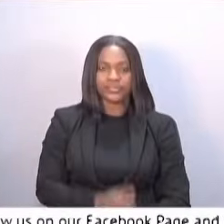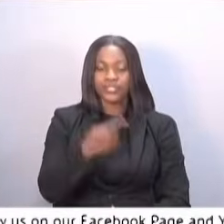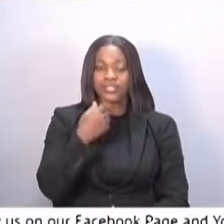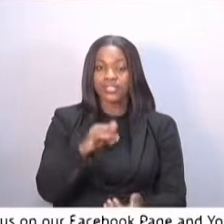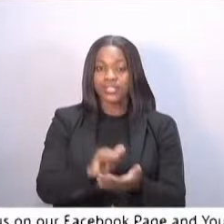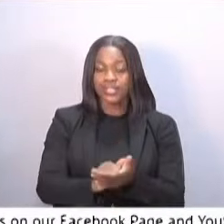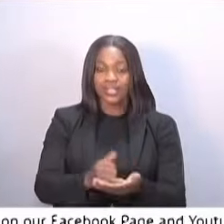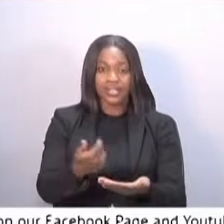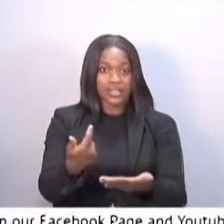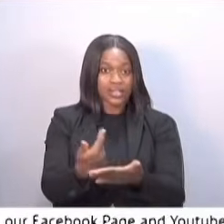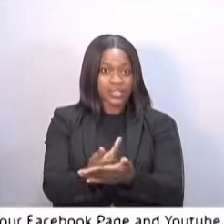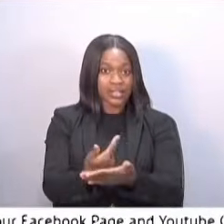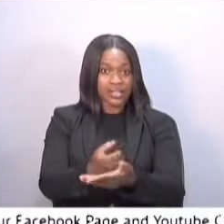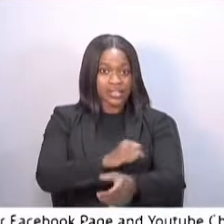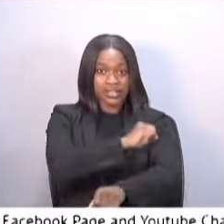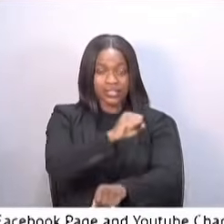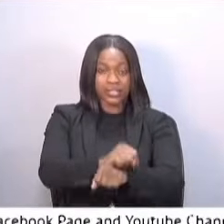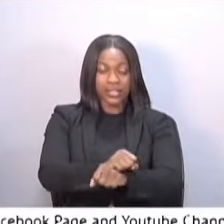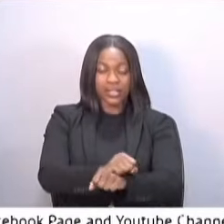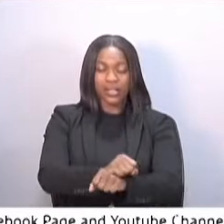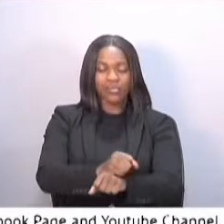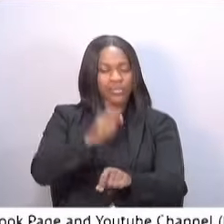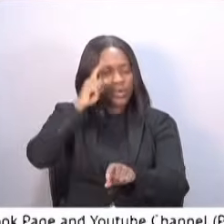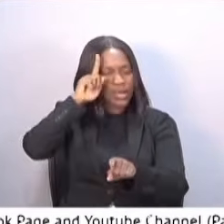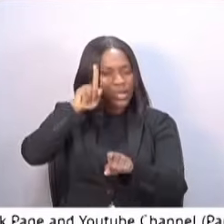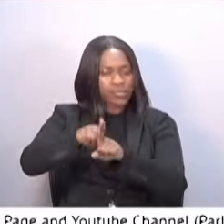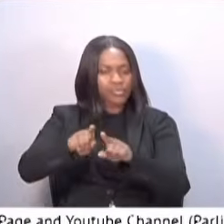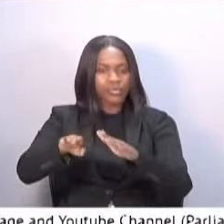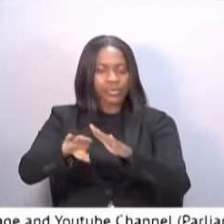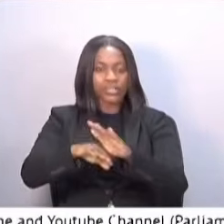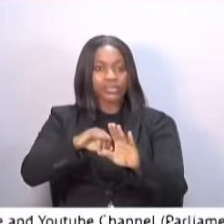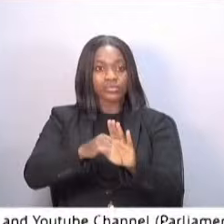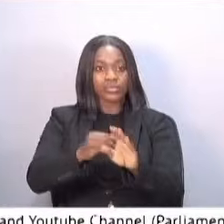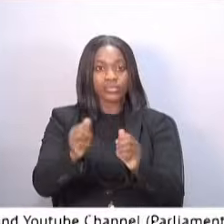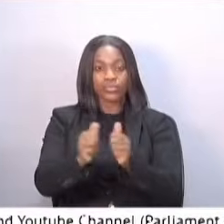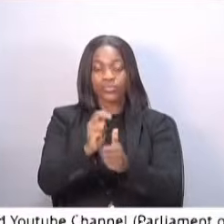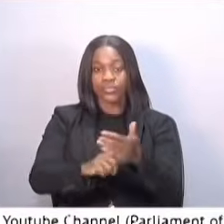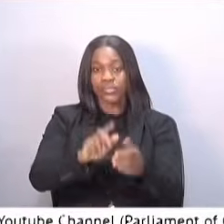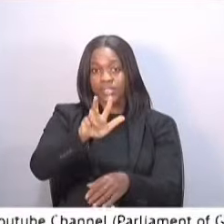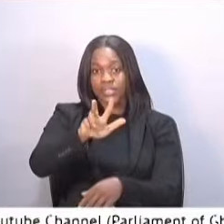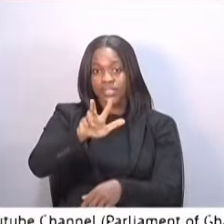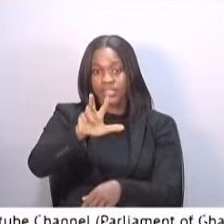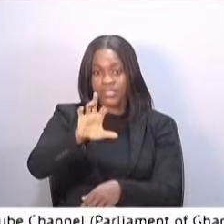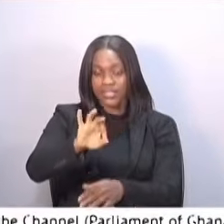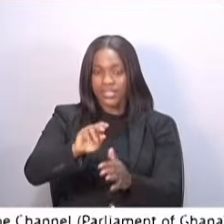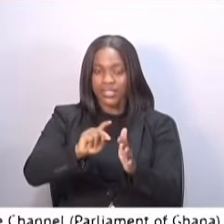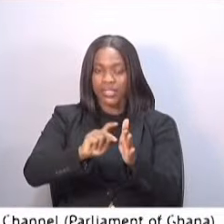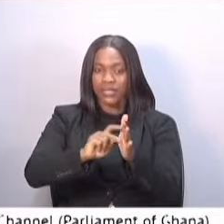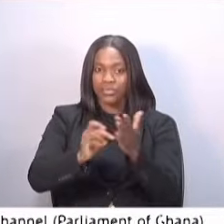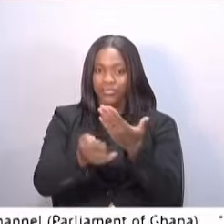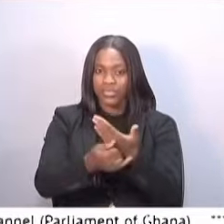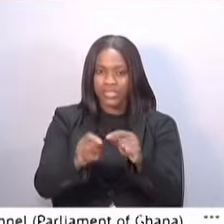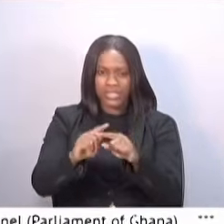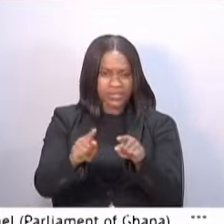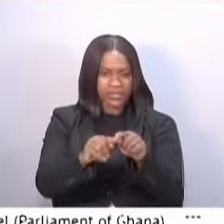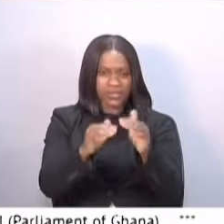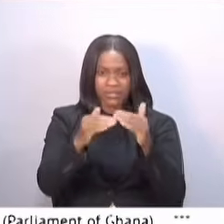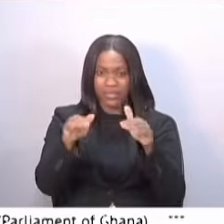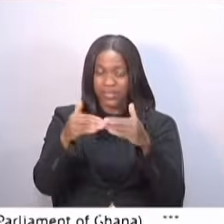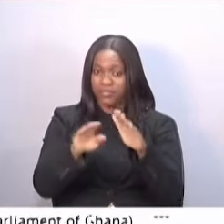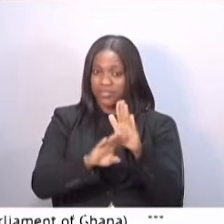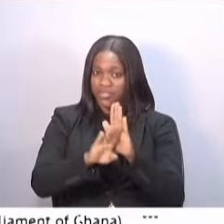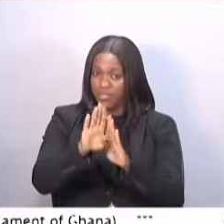the Ghana-Singapore agreement is under implementation with 39 projects at different stages of